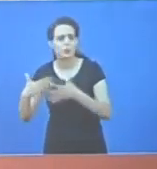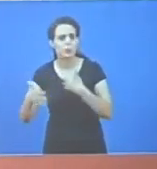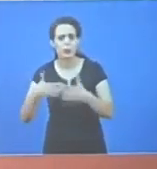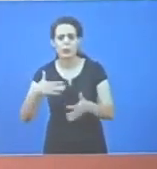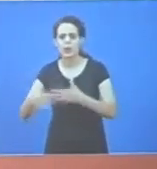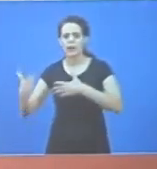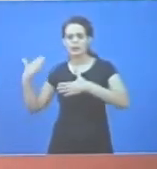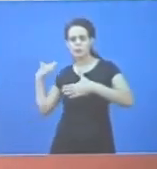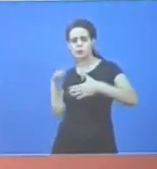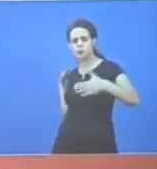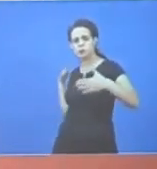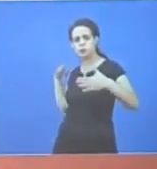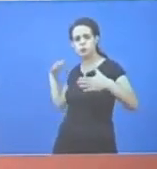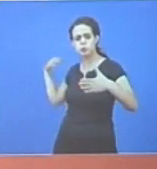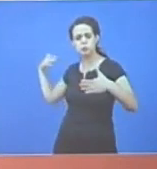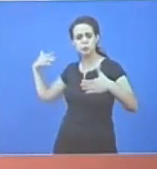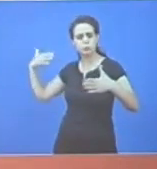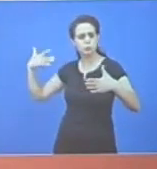time.